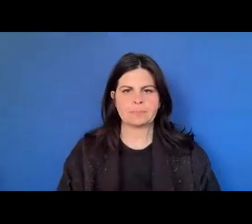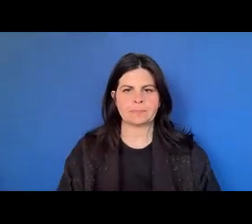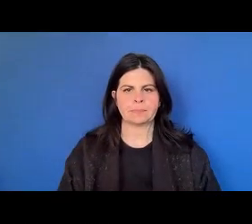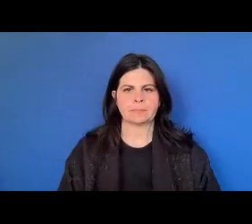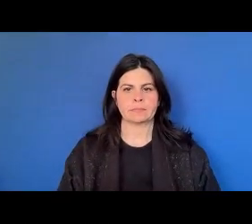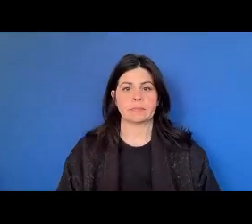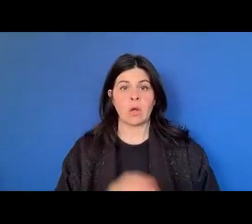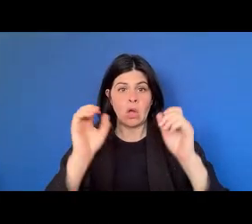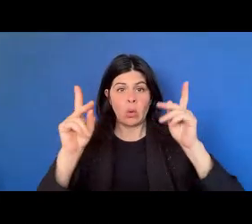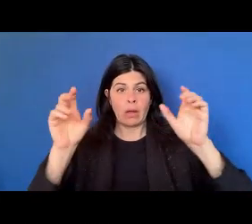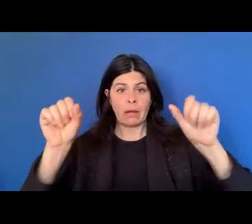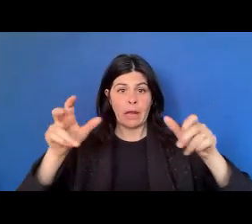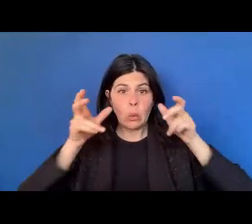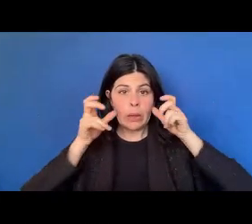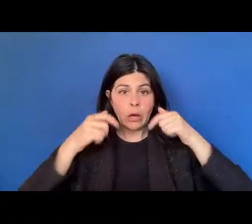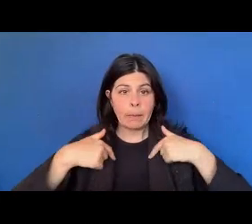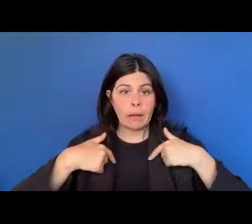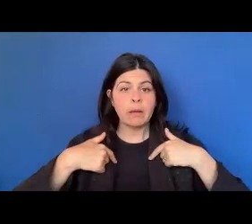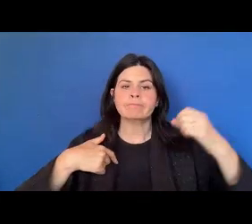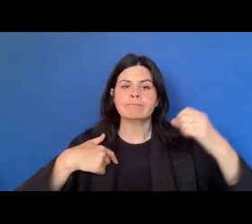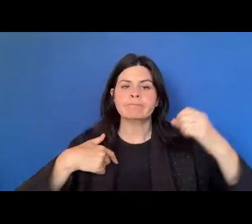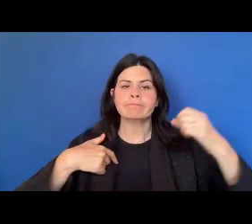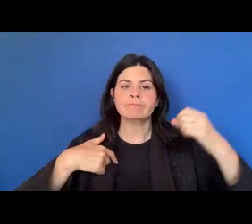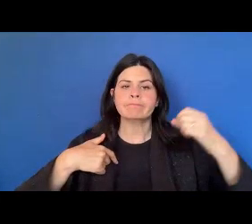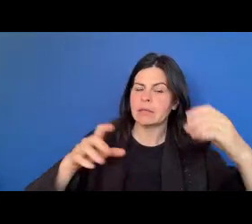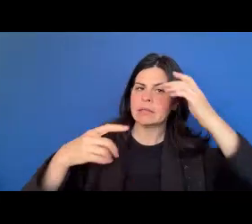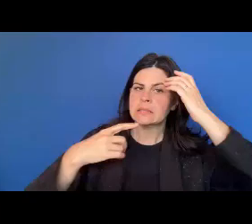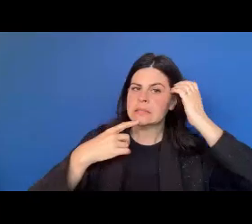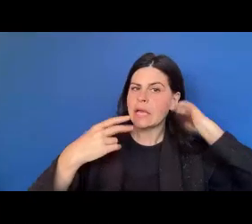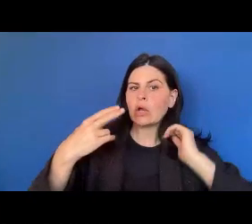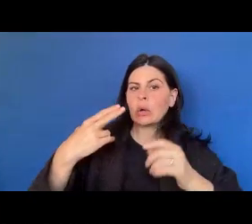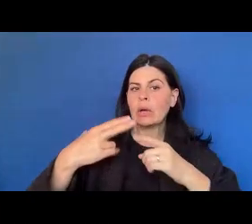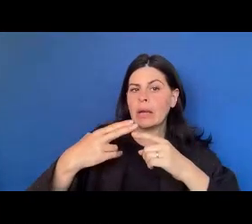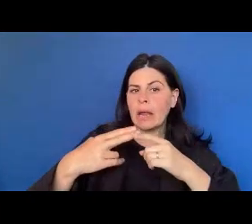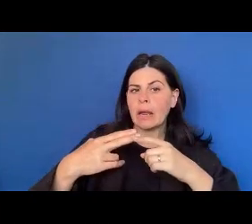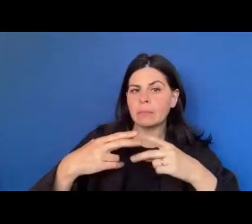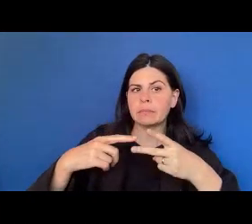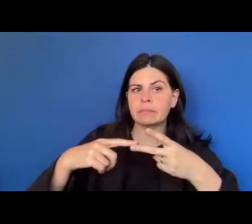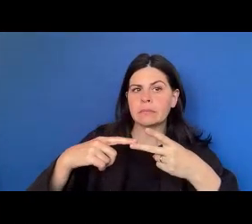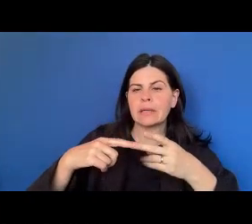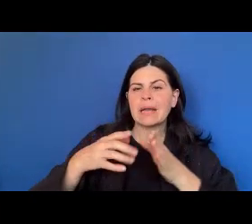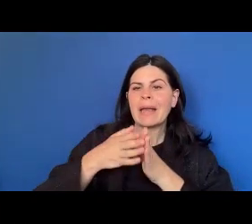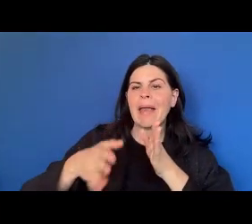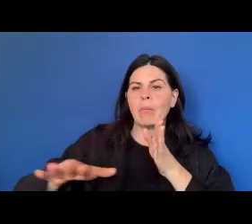Okay, can you hear me? I can. Please state your Okay, name, good. neighborhood and city, and affiliation.